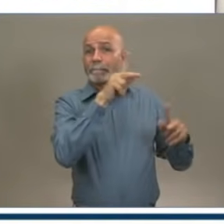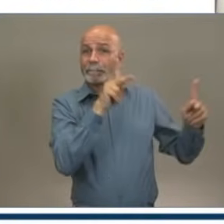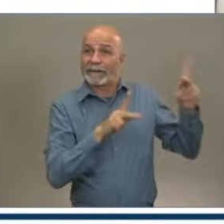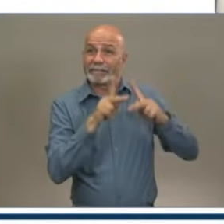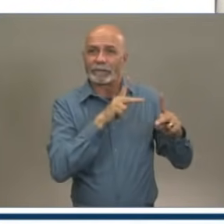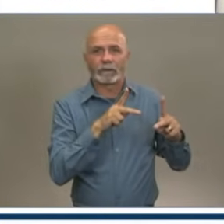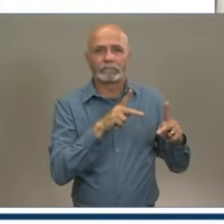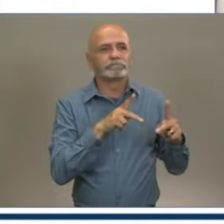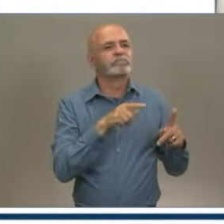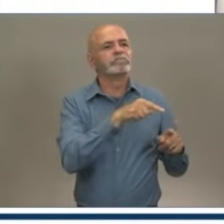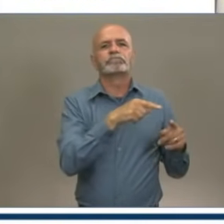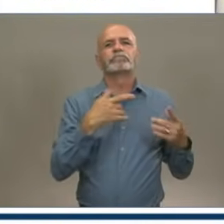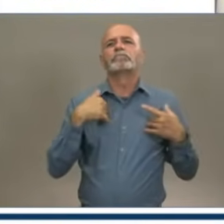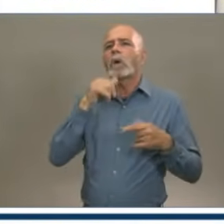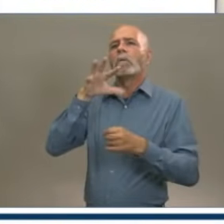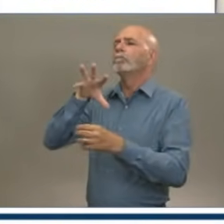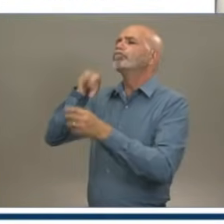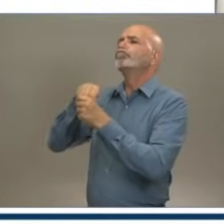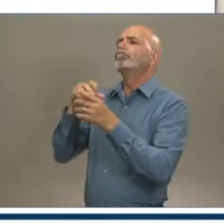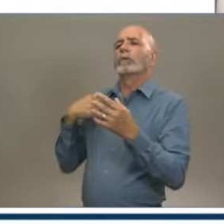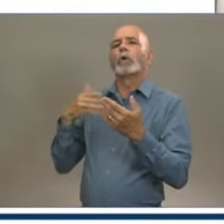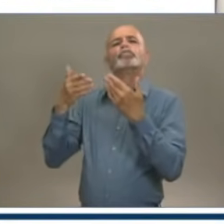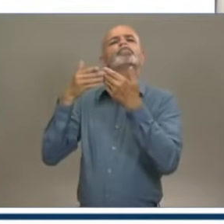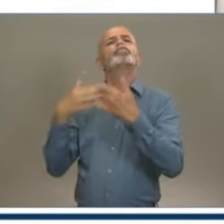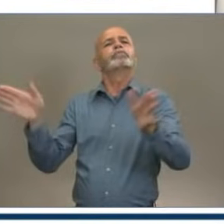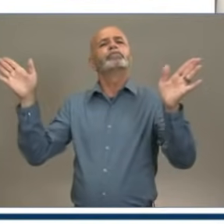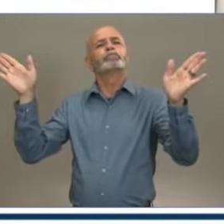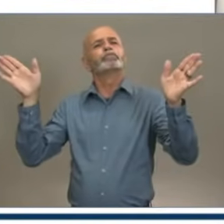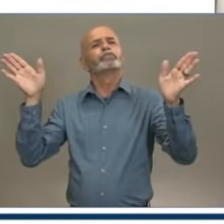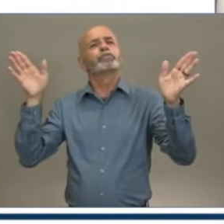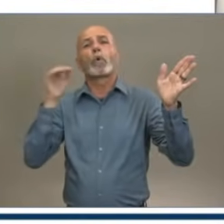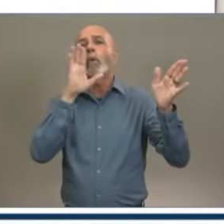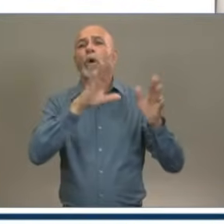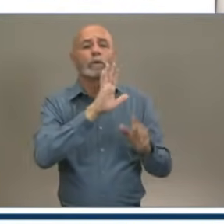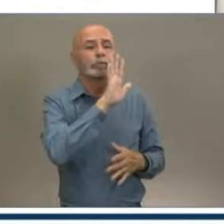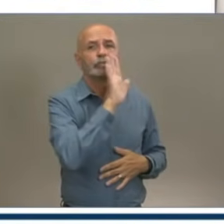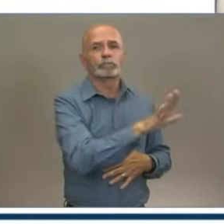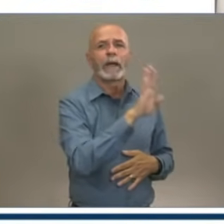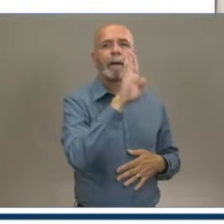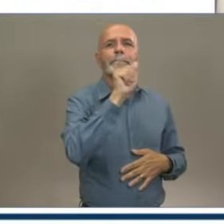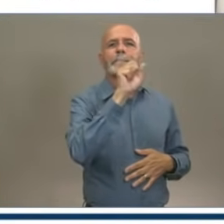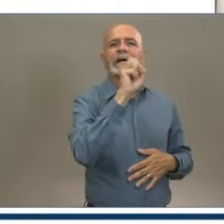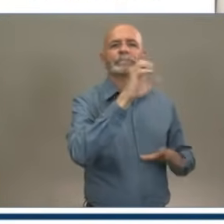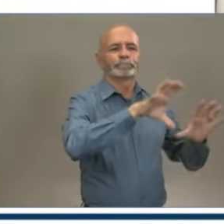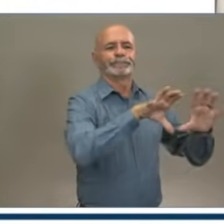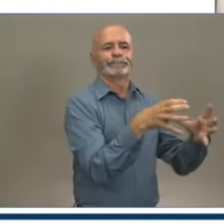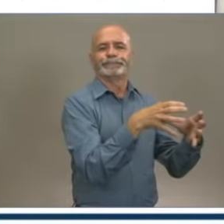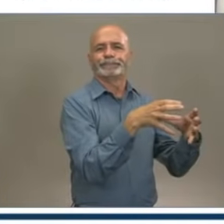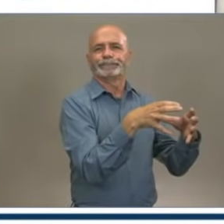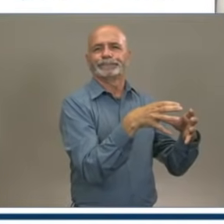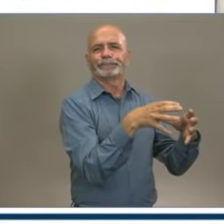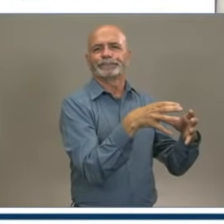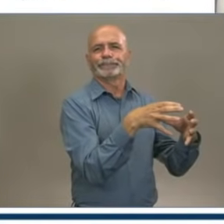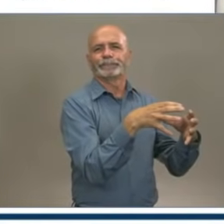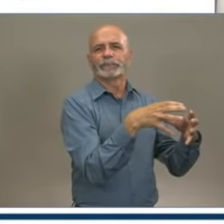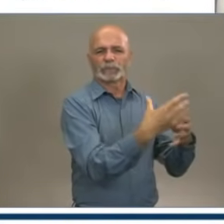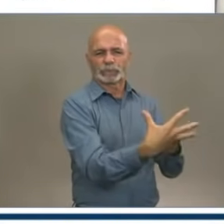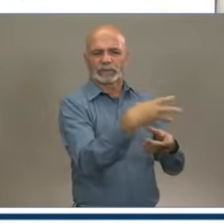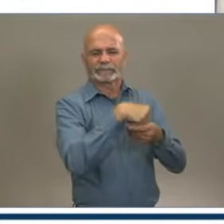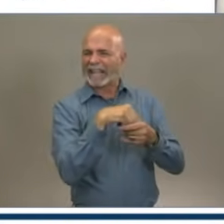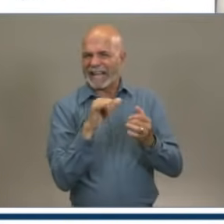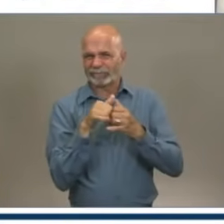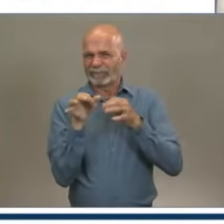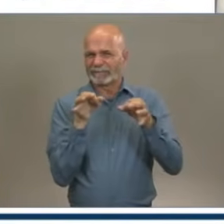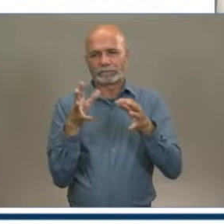general population? They're kind of isolated, staying on base, and that's why they weren't included? And if that's the case, why make the jump to include